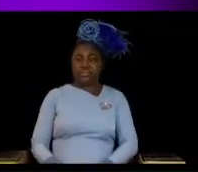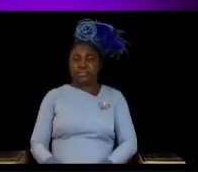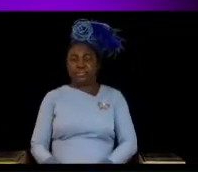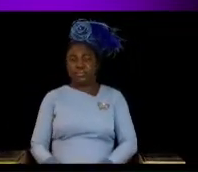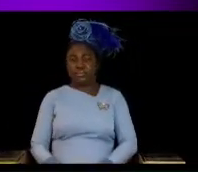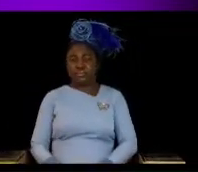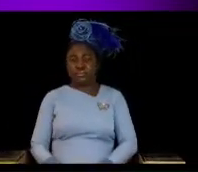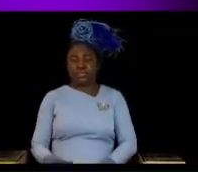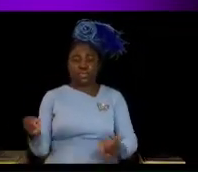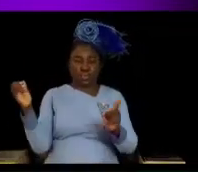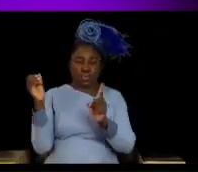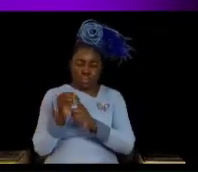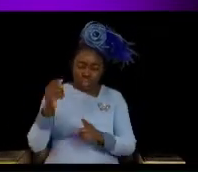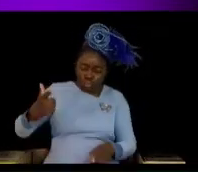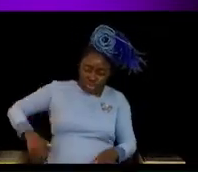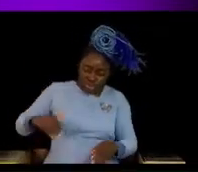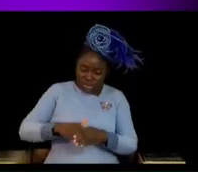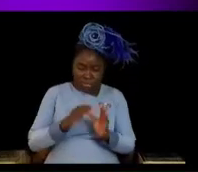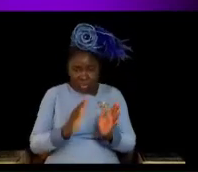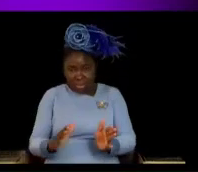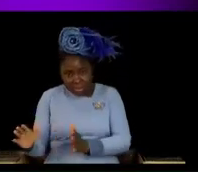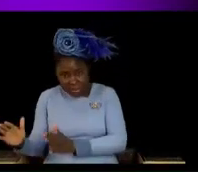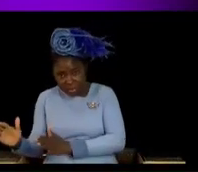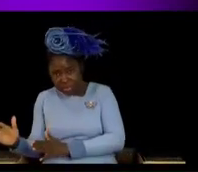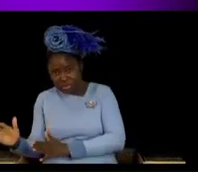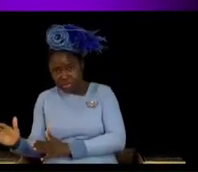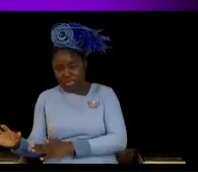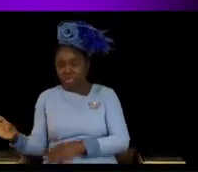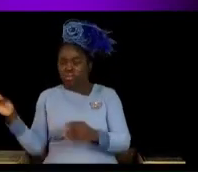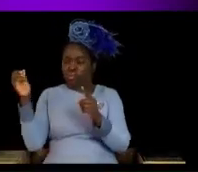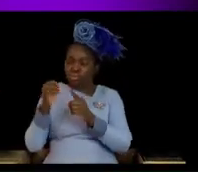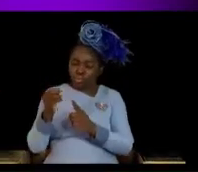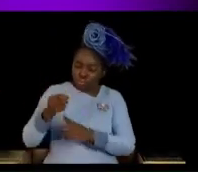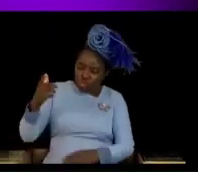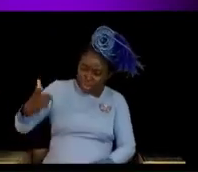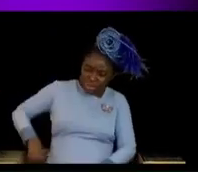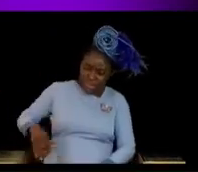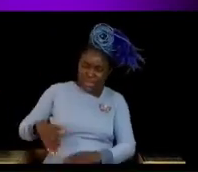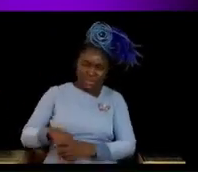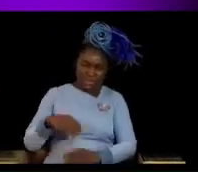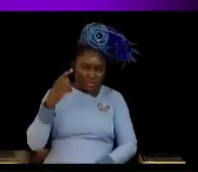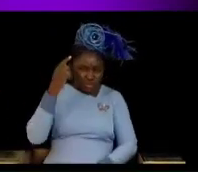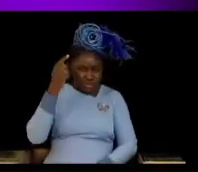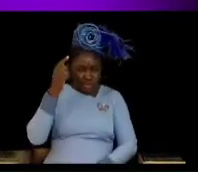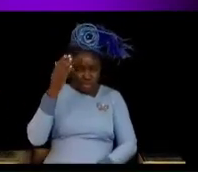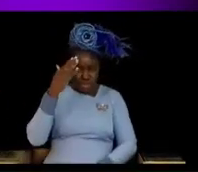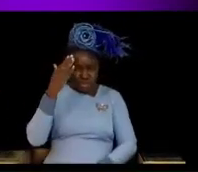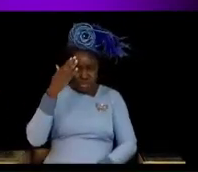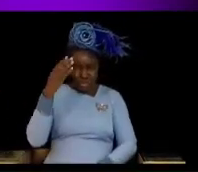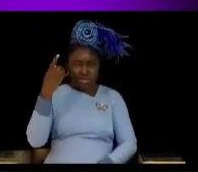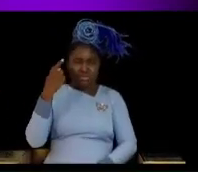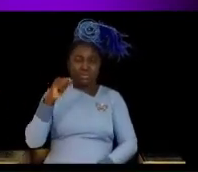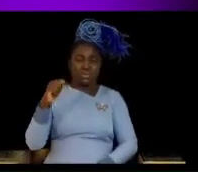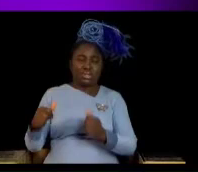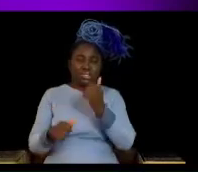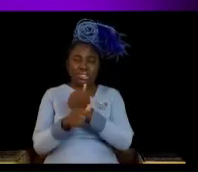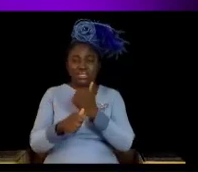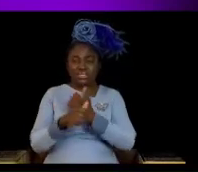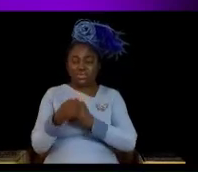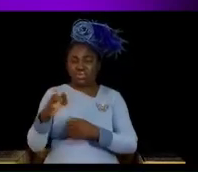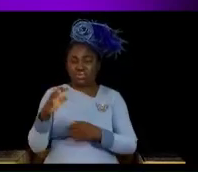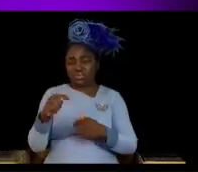Too late in preparation. Too late in recognizing the potential danger of the enemies.